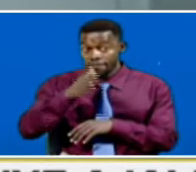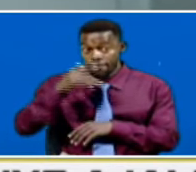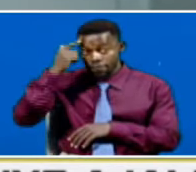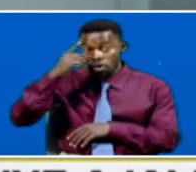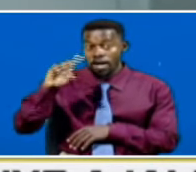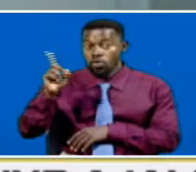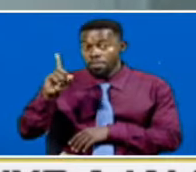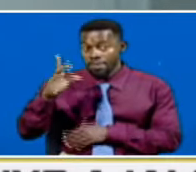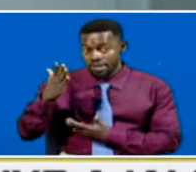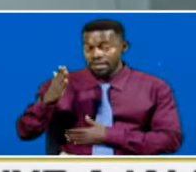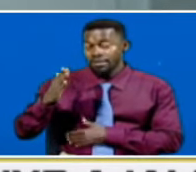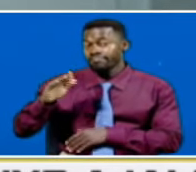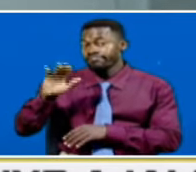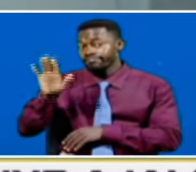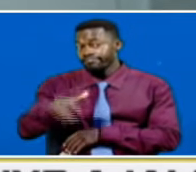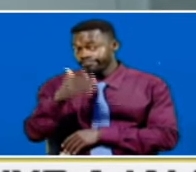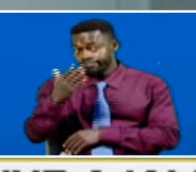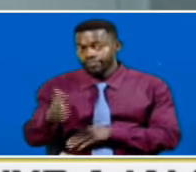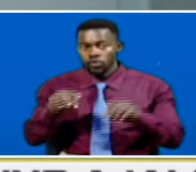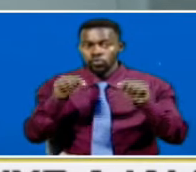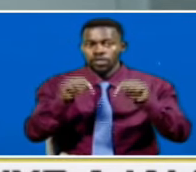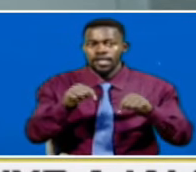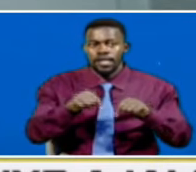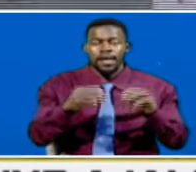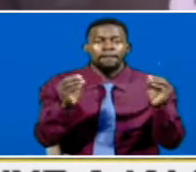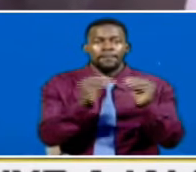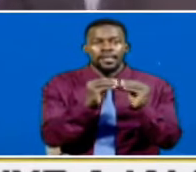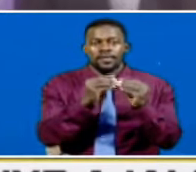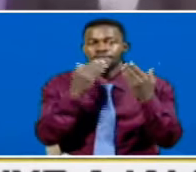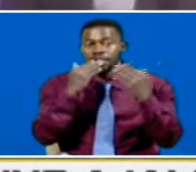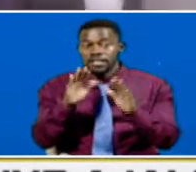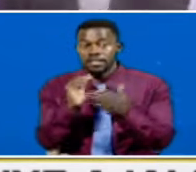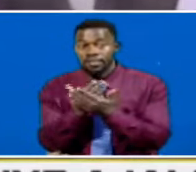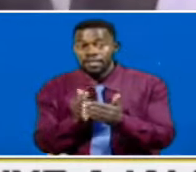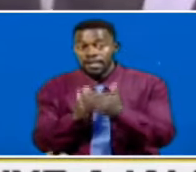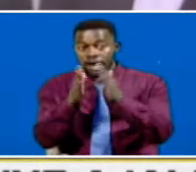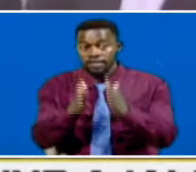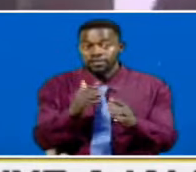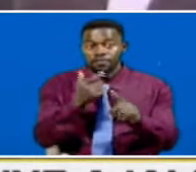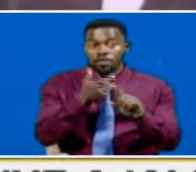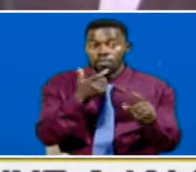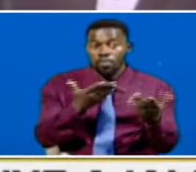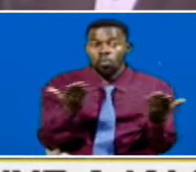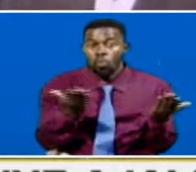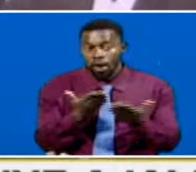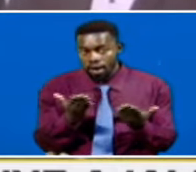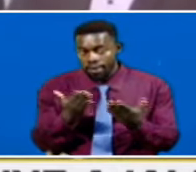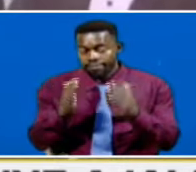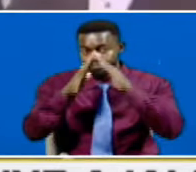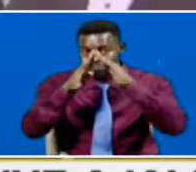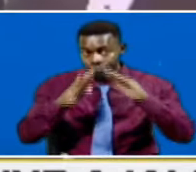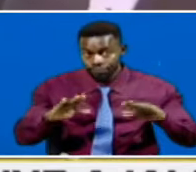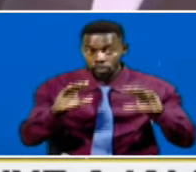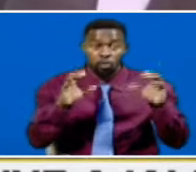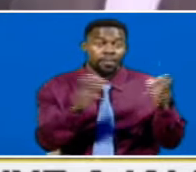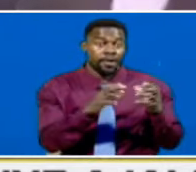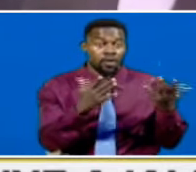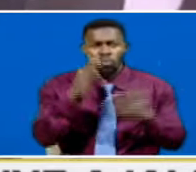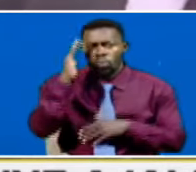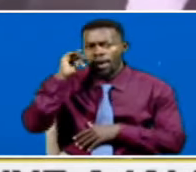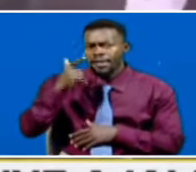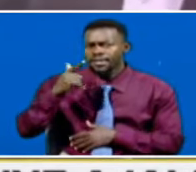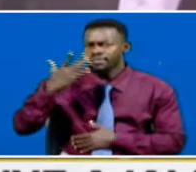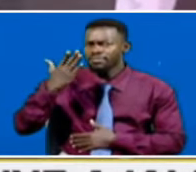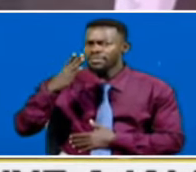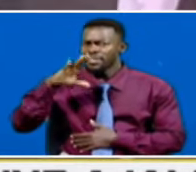wa baraza la waislamu nchini SUPKEM kuhusiana na kisa ambapo spika huyo alichukuliwa video akimlazimisha mwakilishi wadi